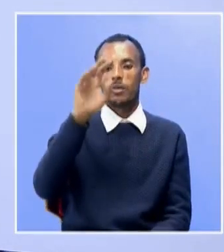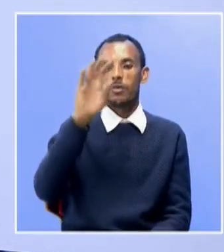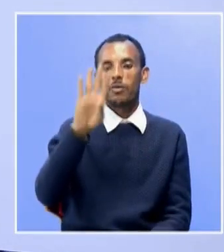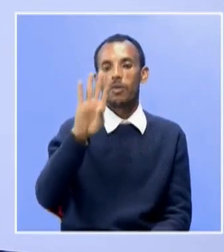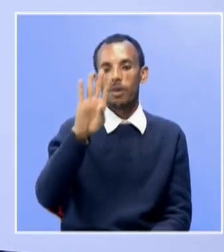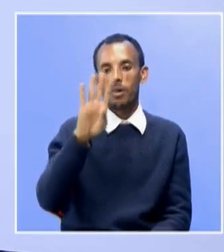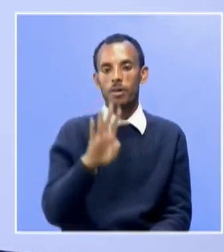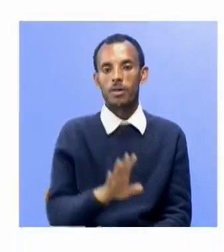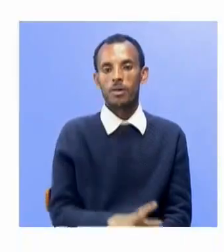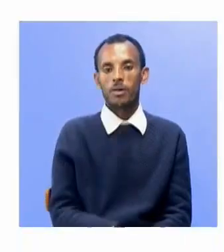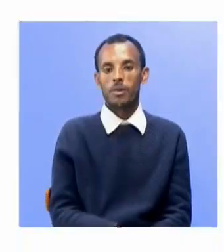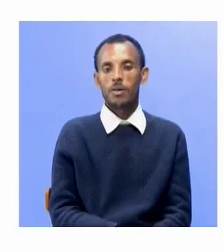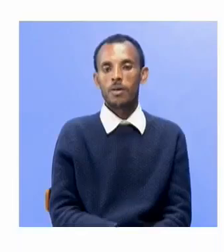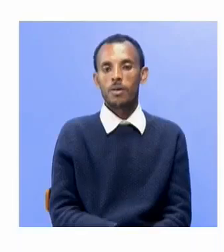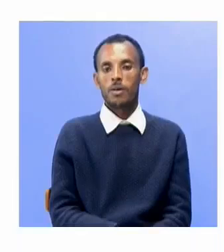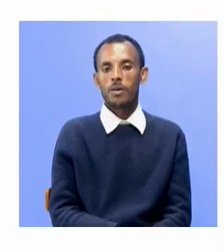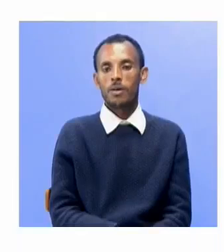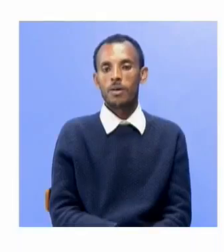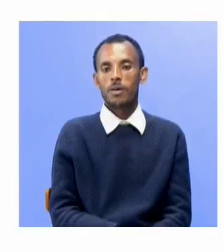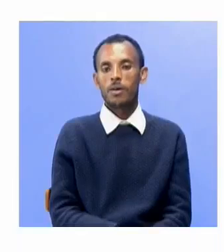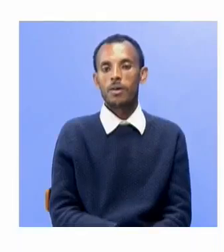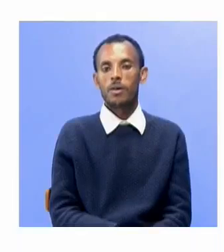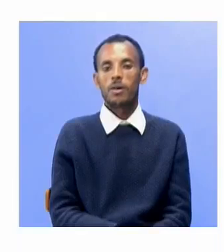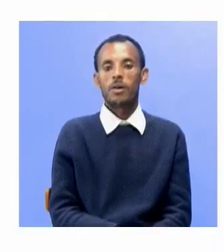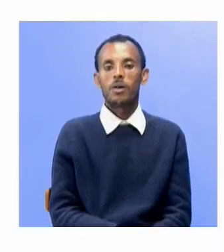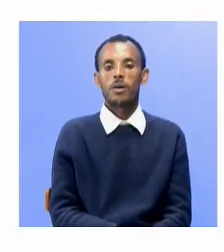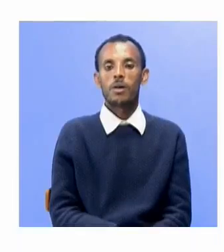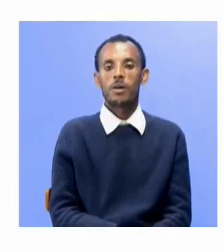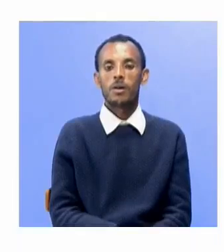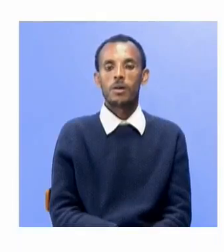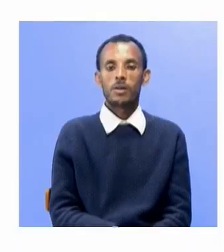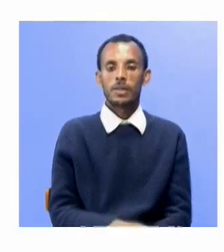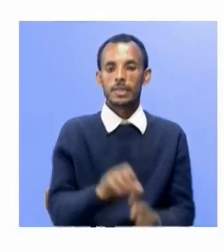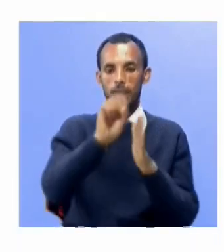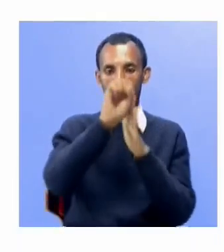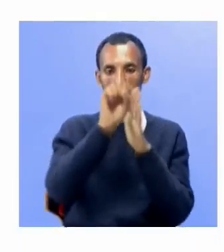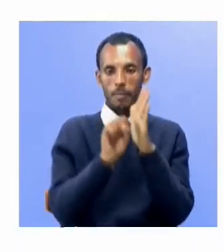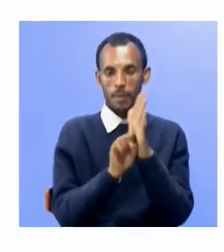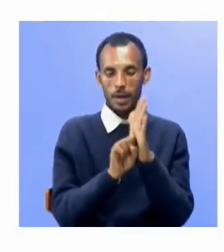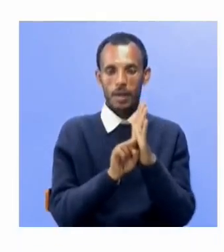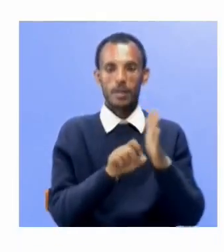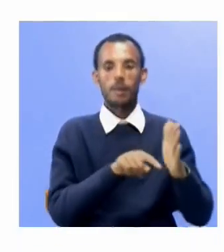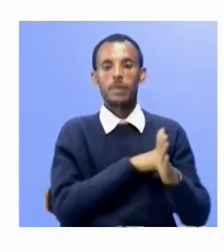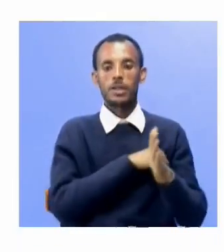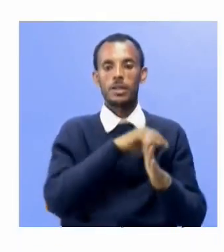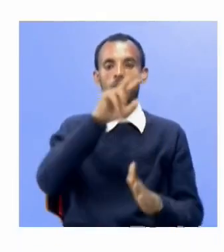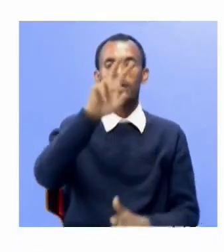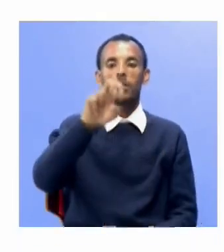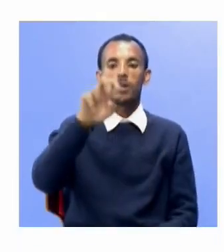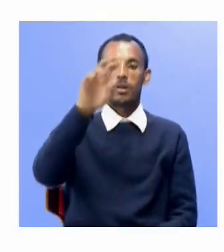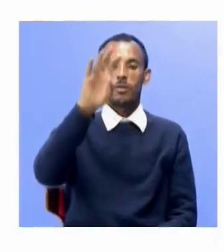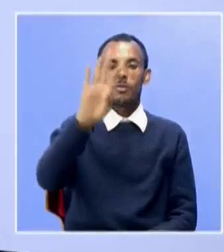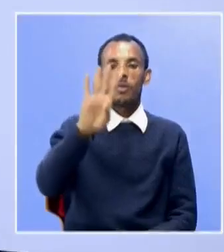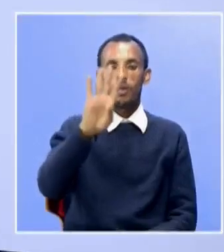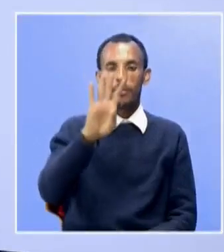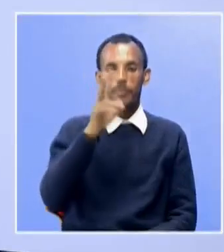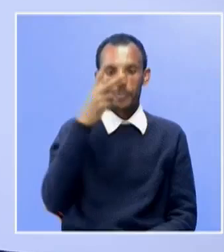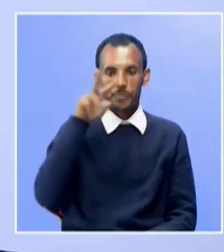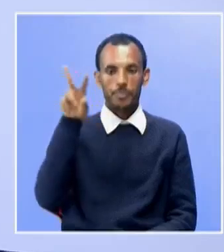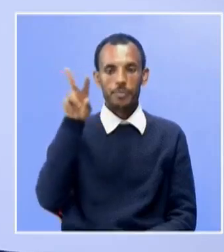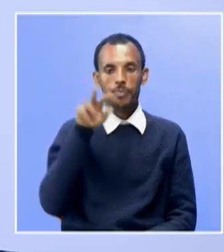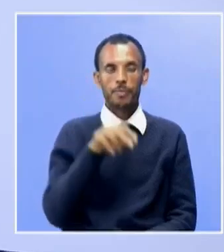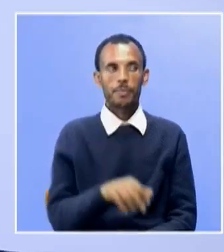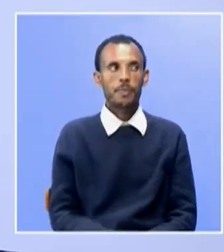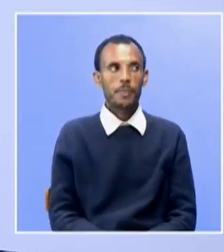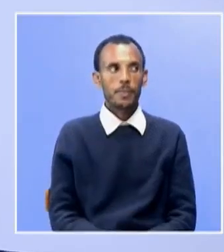1, 2, 3, 4. It is here. Therefore, the temperature on September is 24. I'll put this